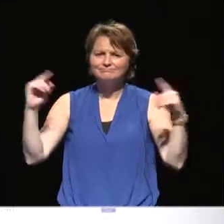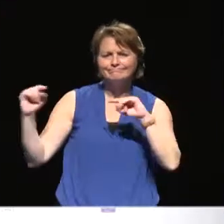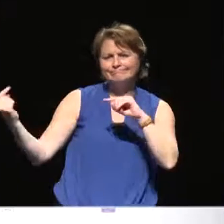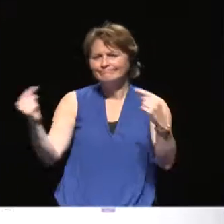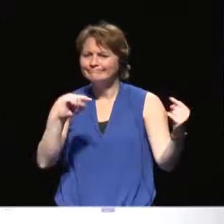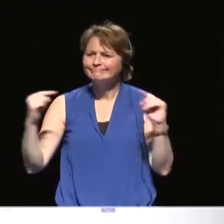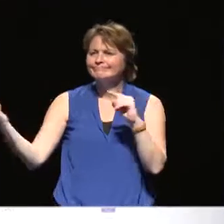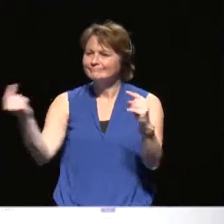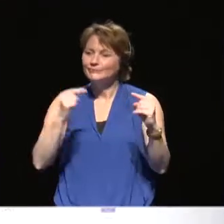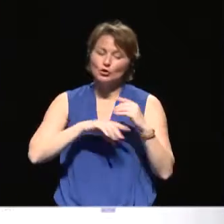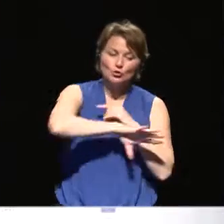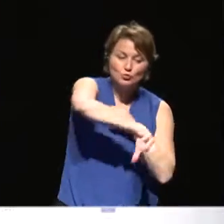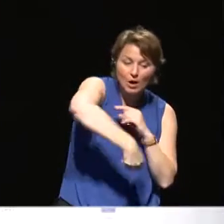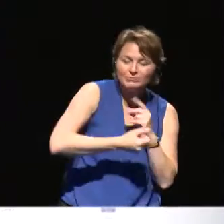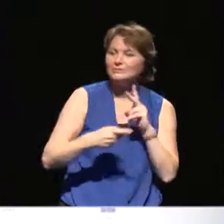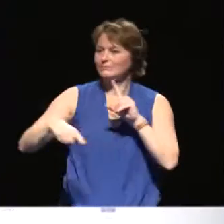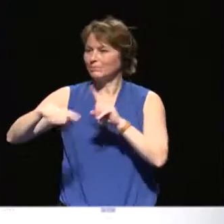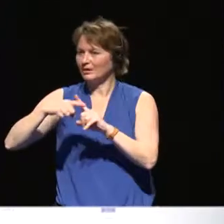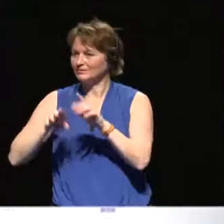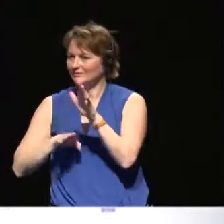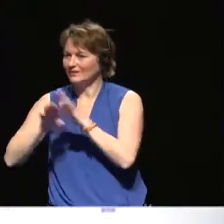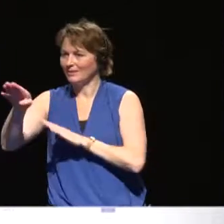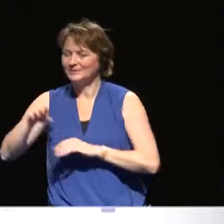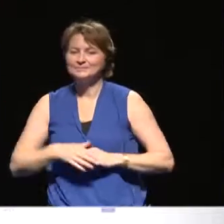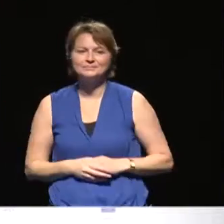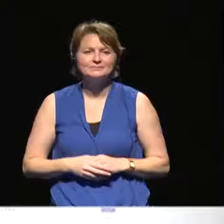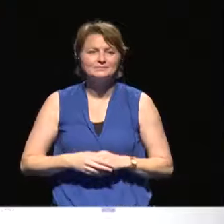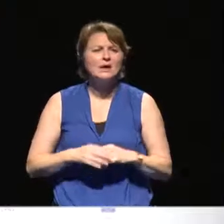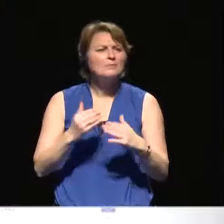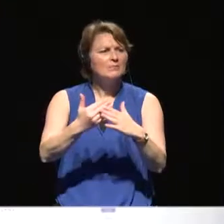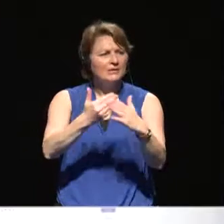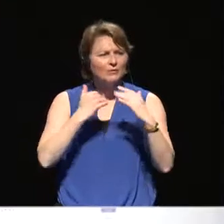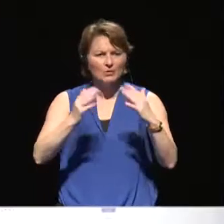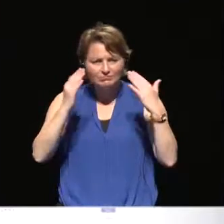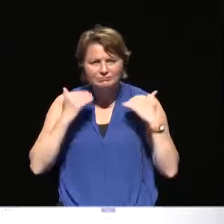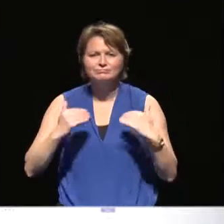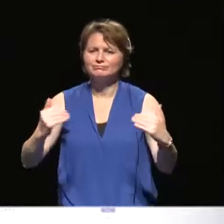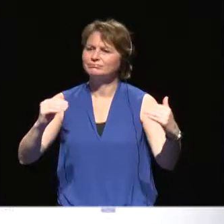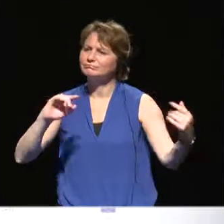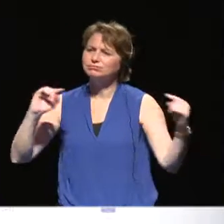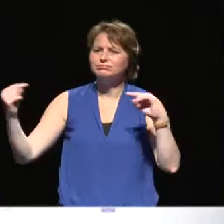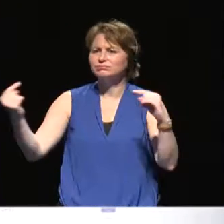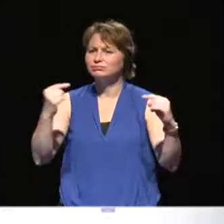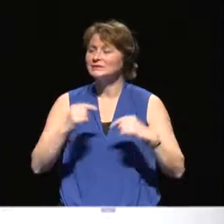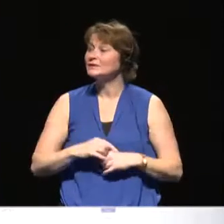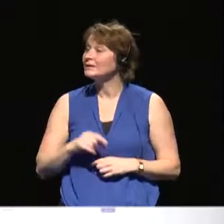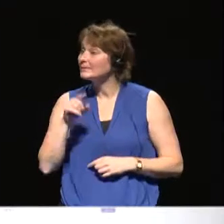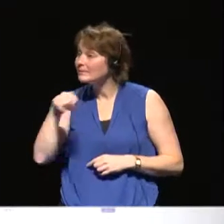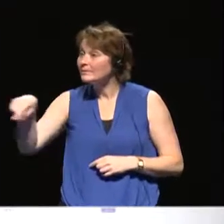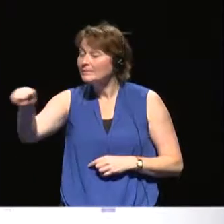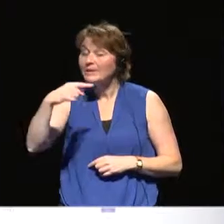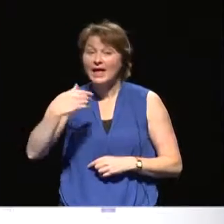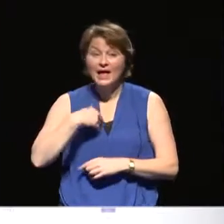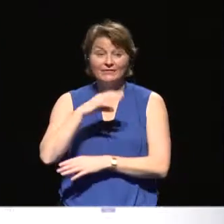corruption and development. But before we get to that point, let me just stress for those of you who have the